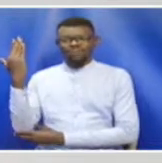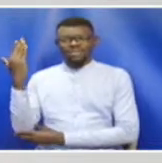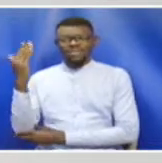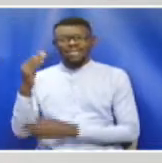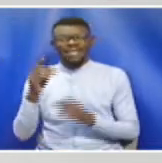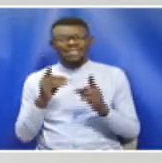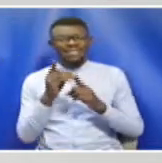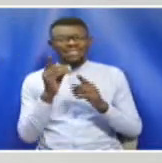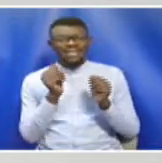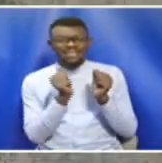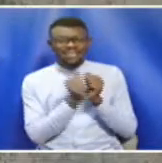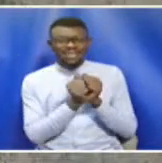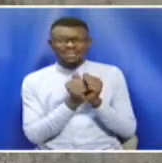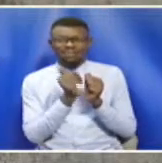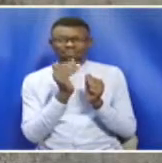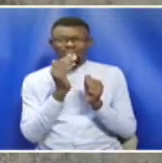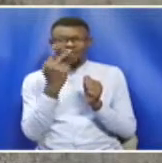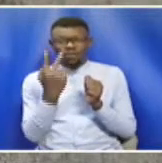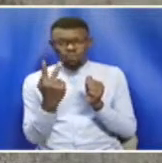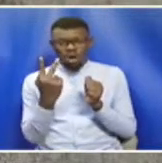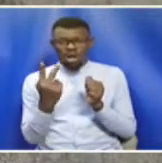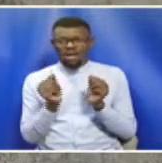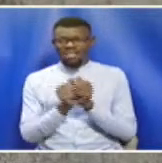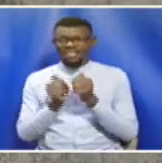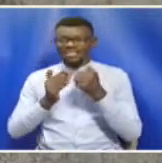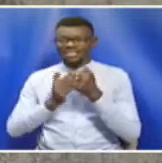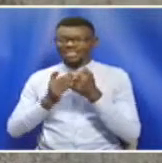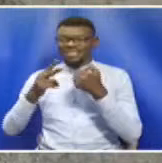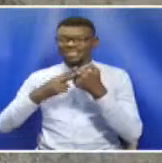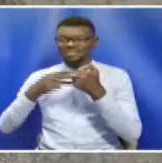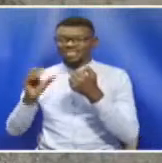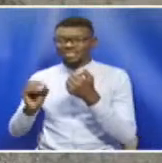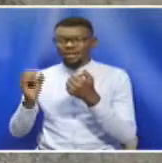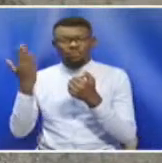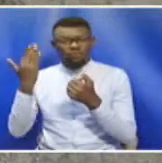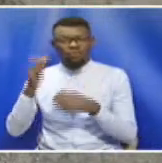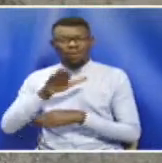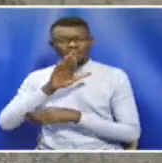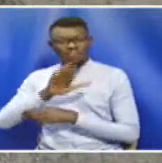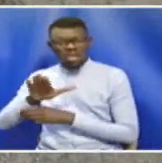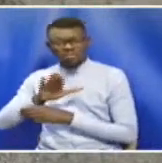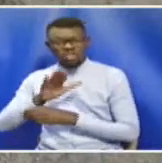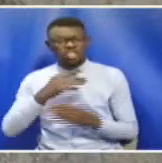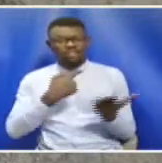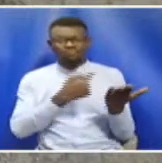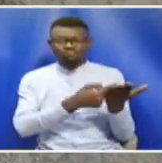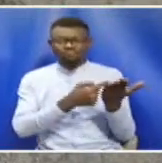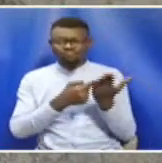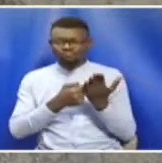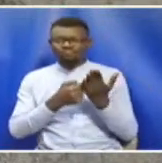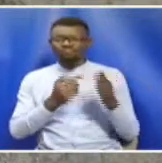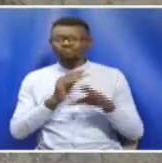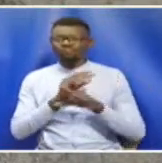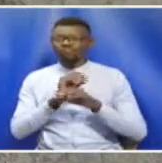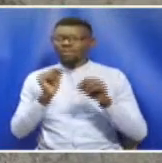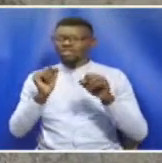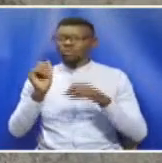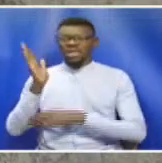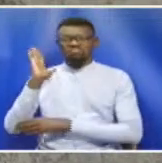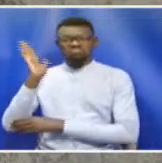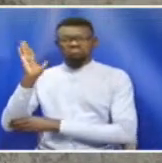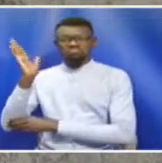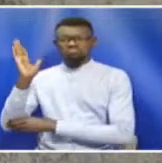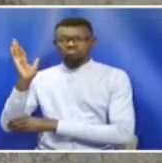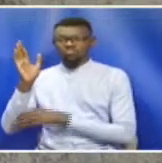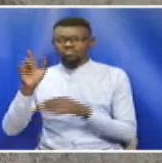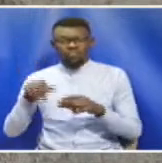on 10th February 1970, as the House debated a presidential address, marking the beginning